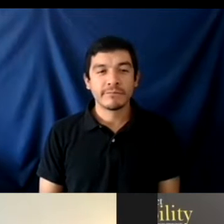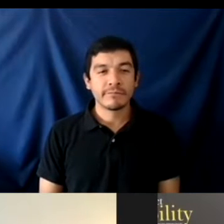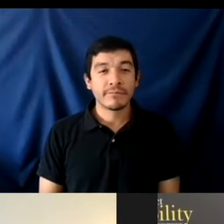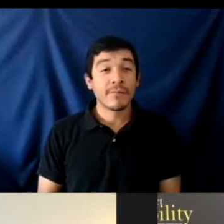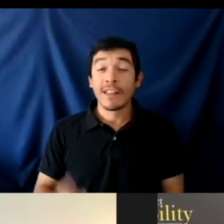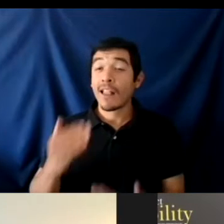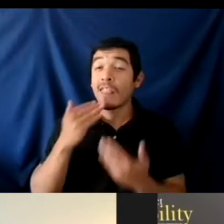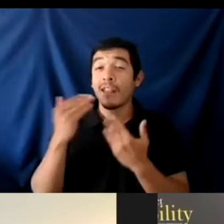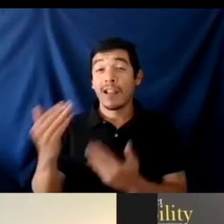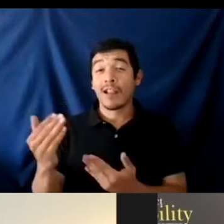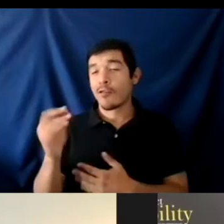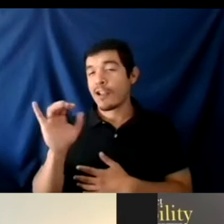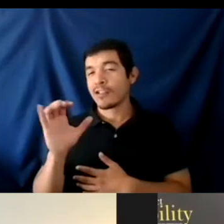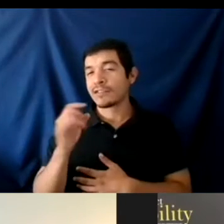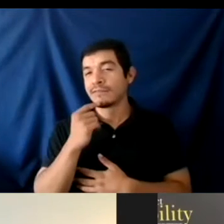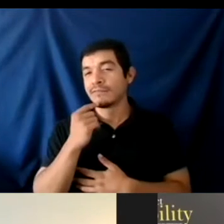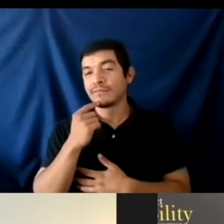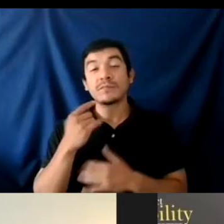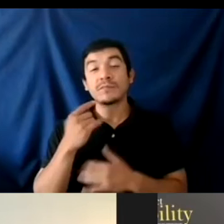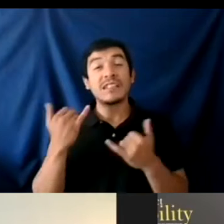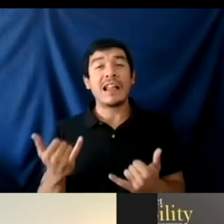Thank you.